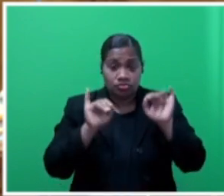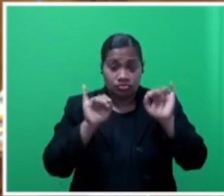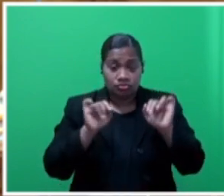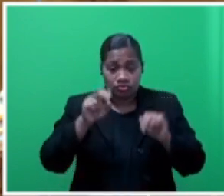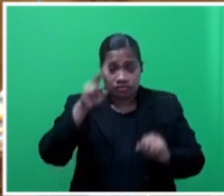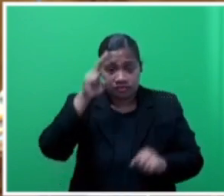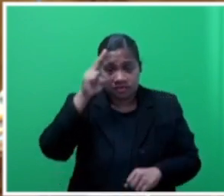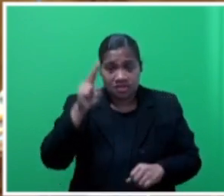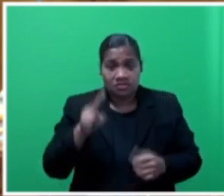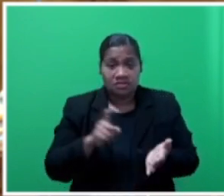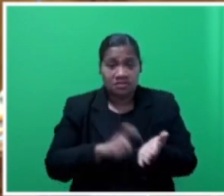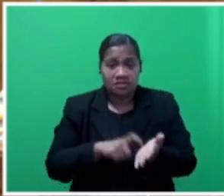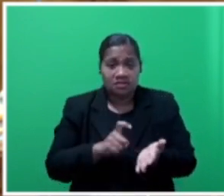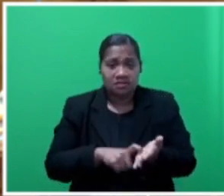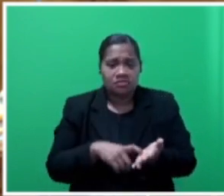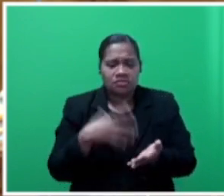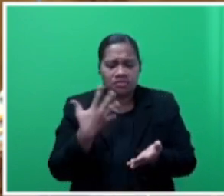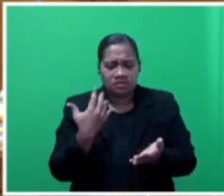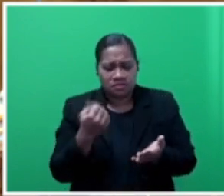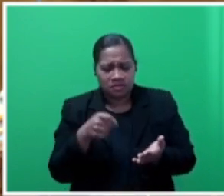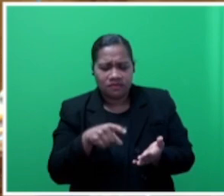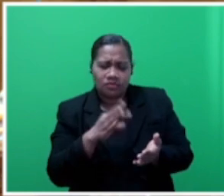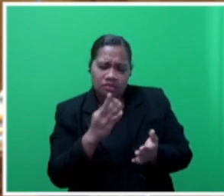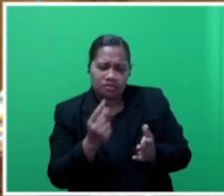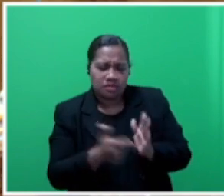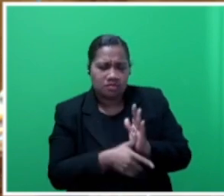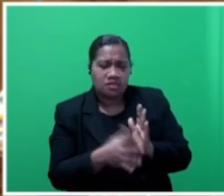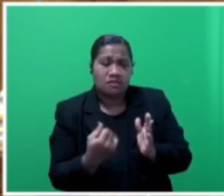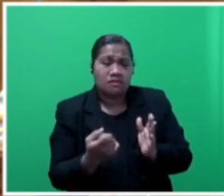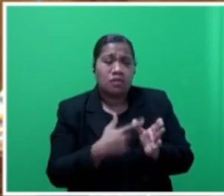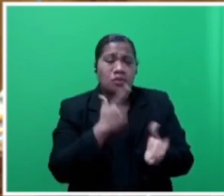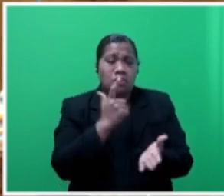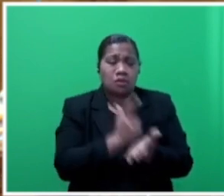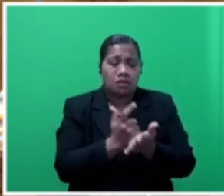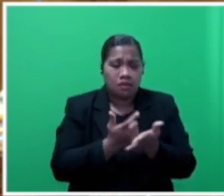in the public domain for some time, and there has been a lot of discussion on the